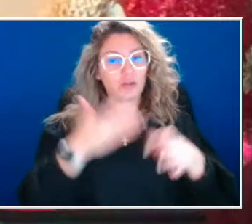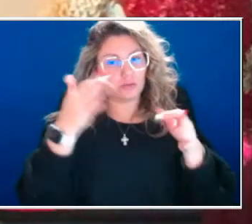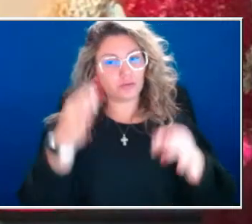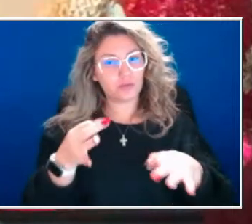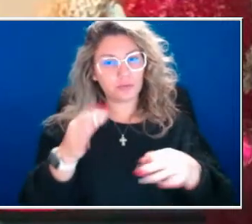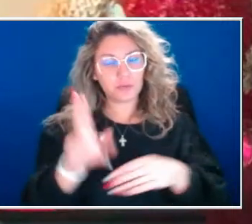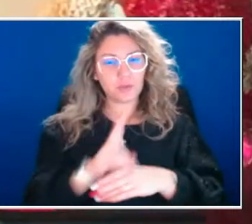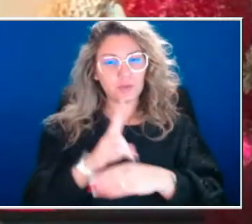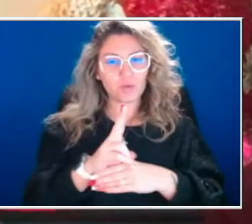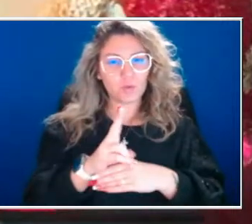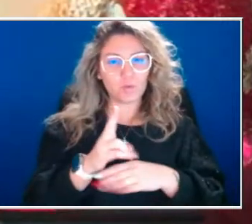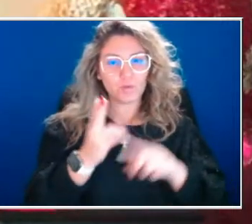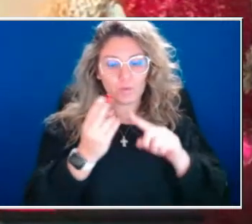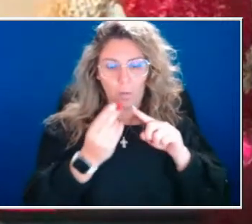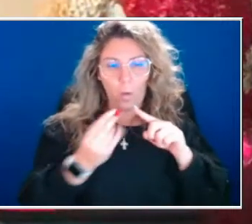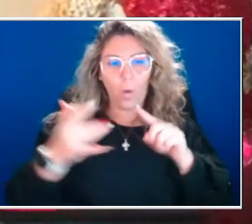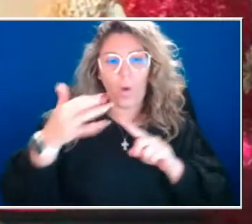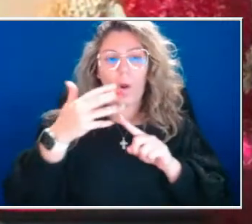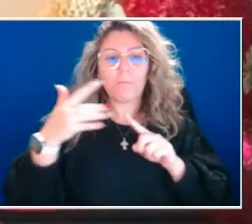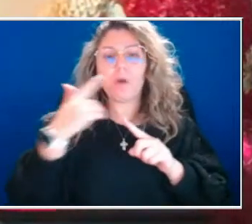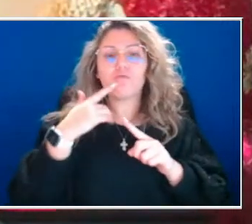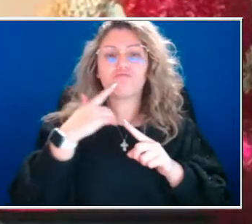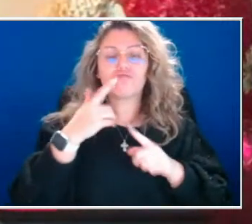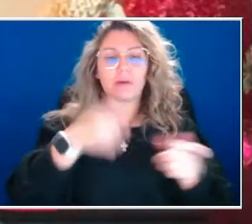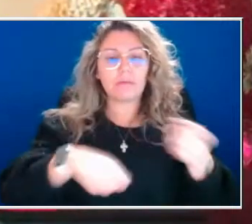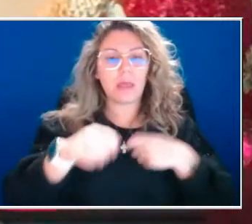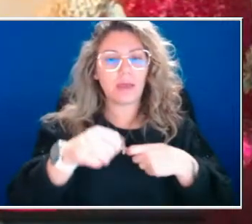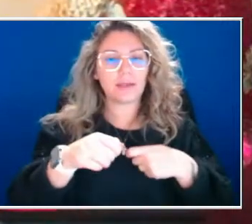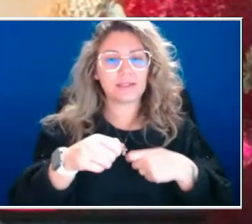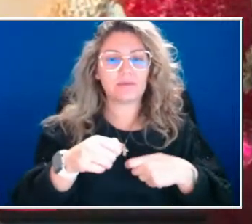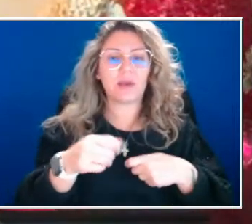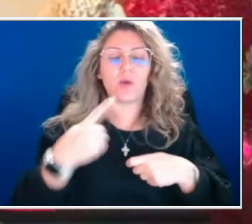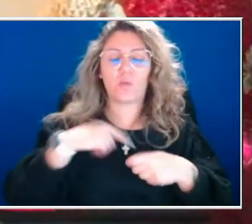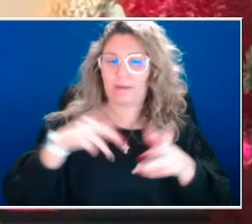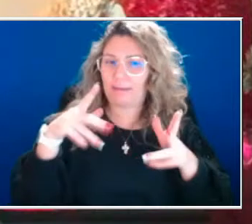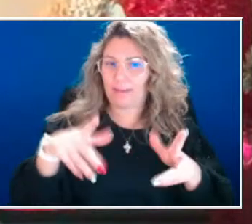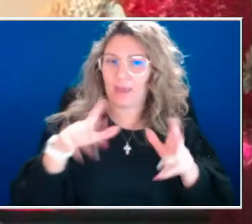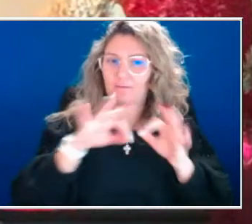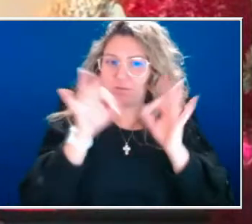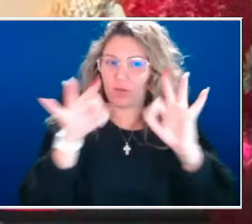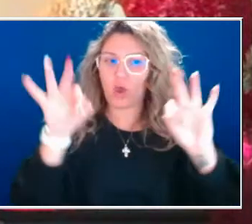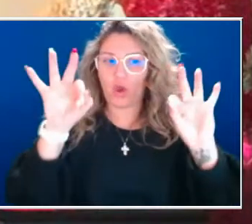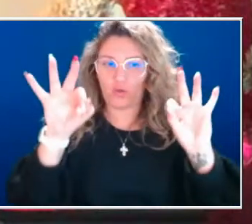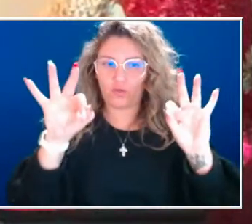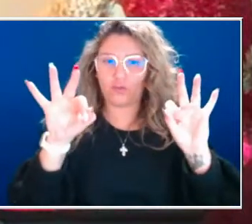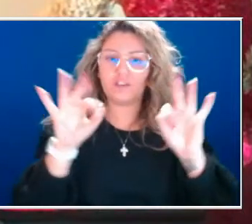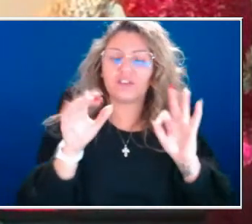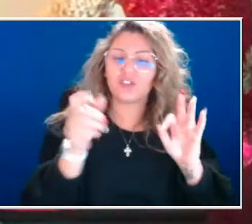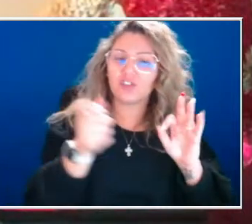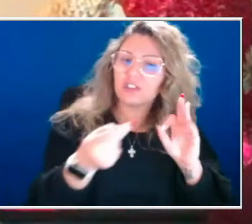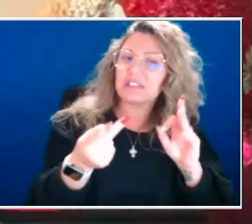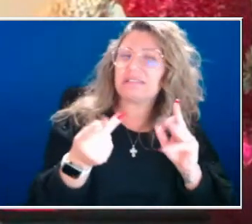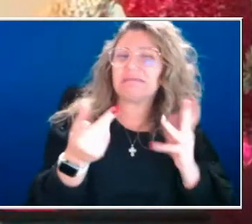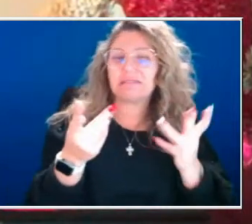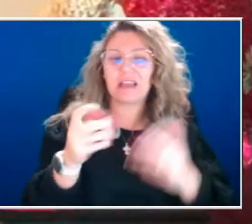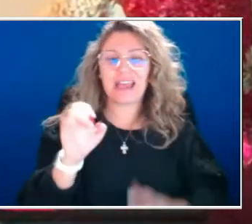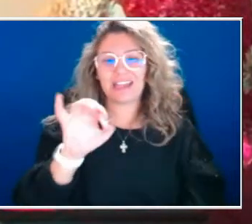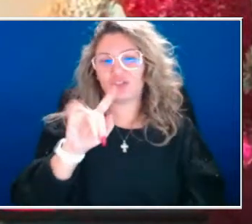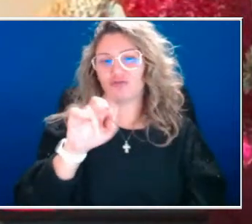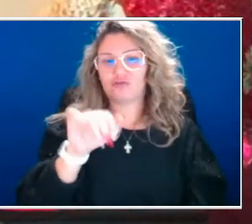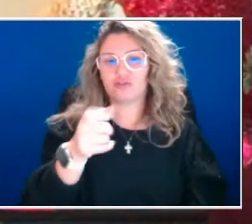replacement therapy after my hysterectomy. We did leave my ovaries, so there is some estrogen production there. I went on the